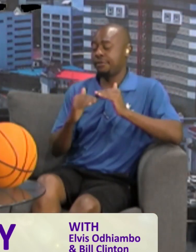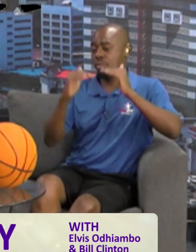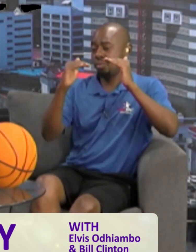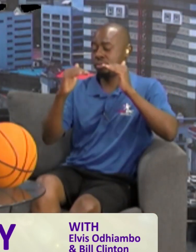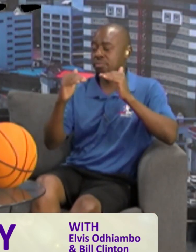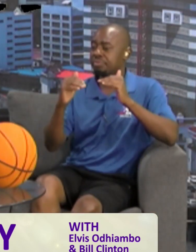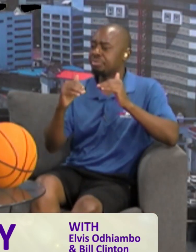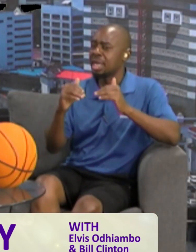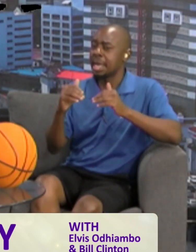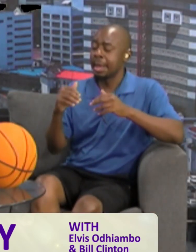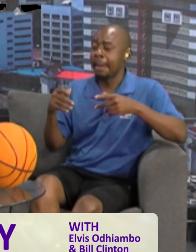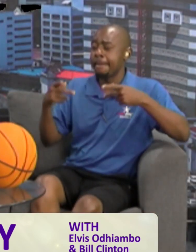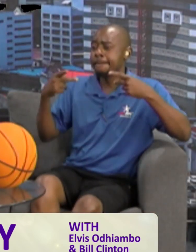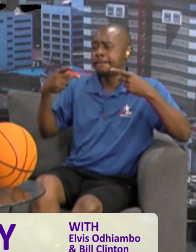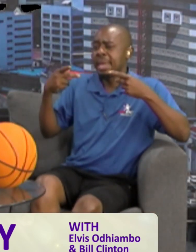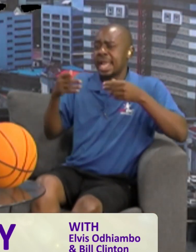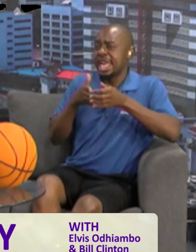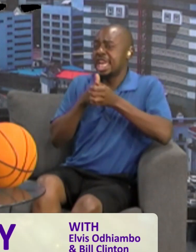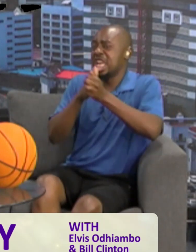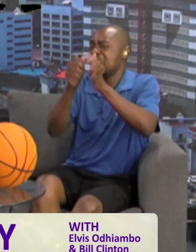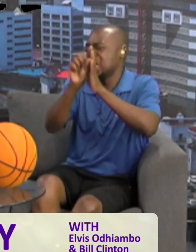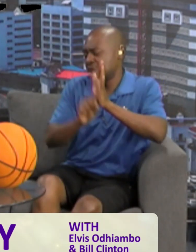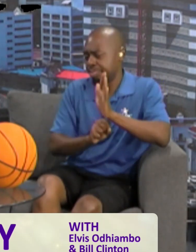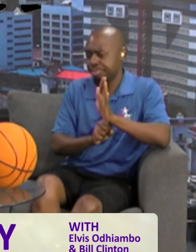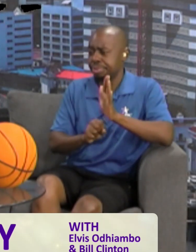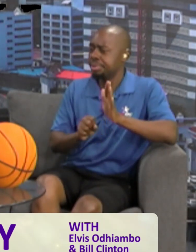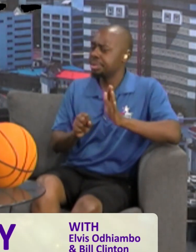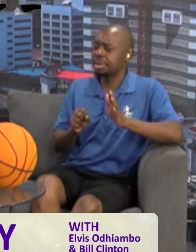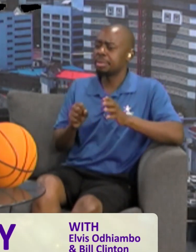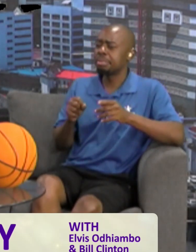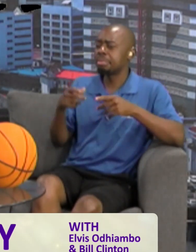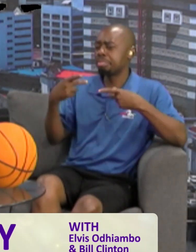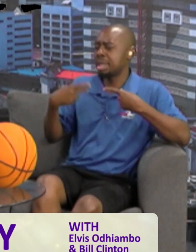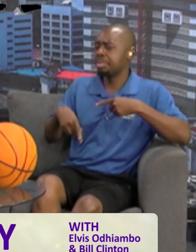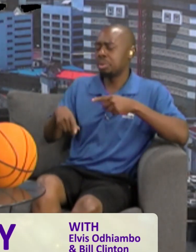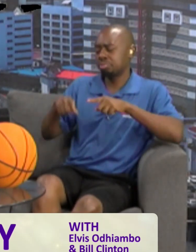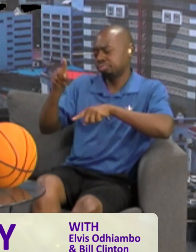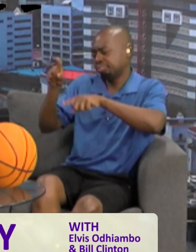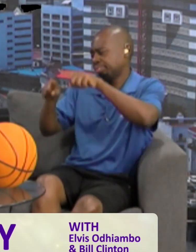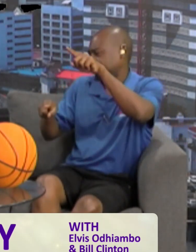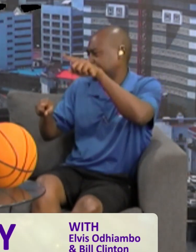Okay, now on a personal level, right, I believe that leadership